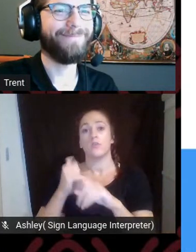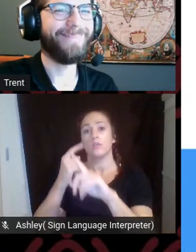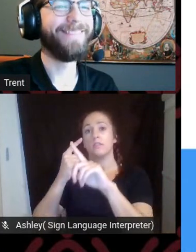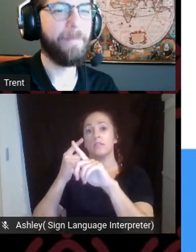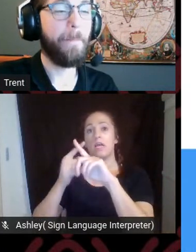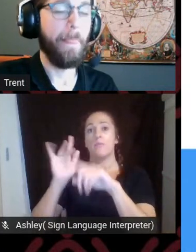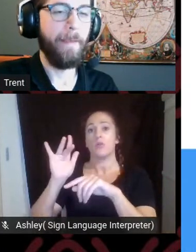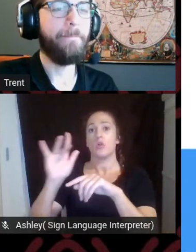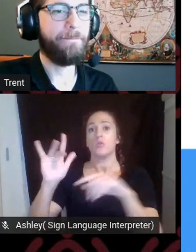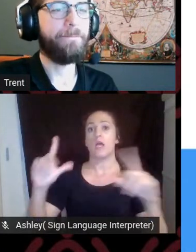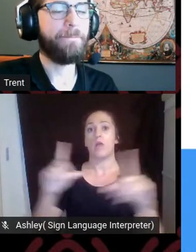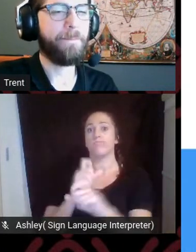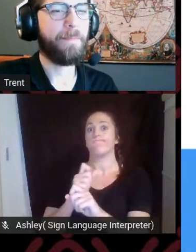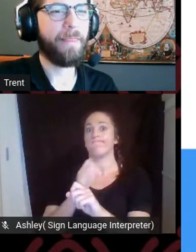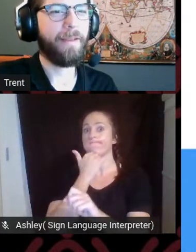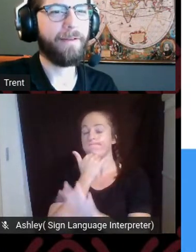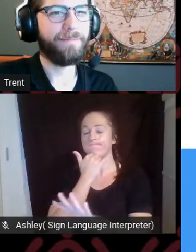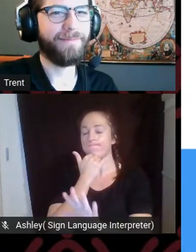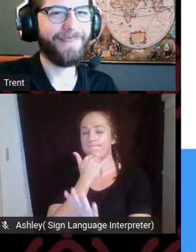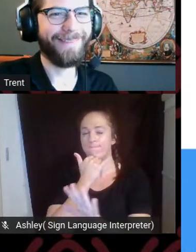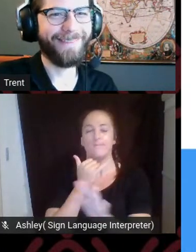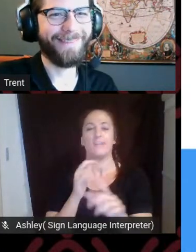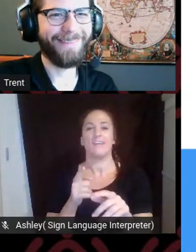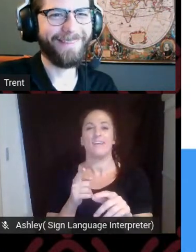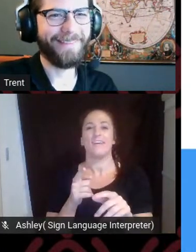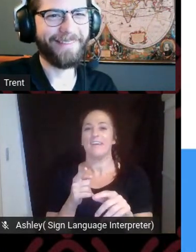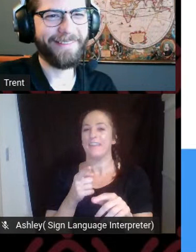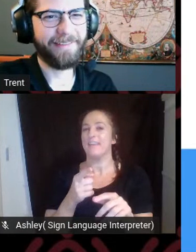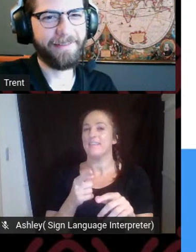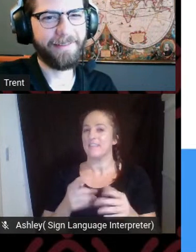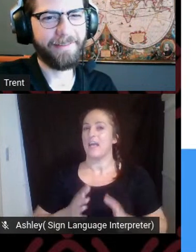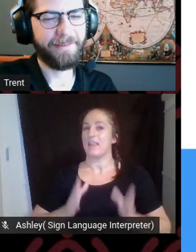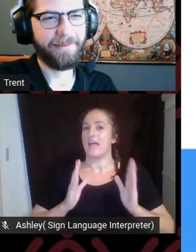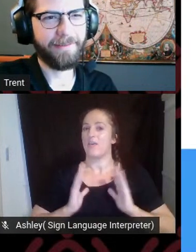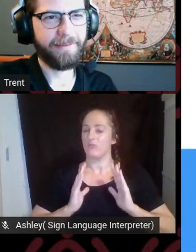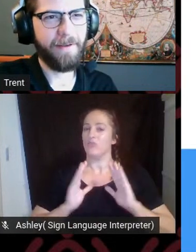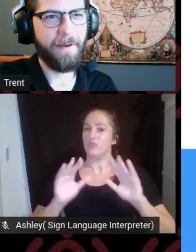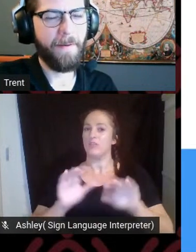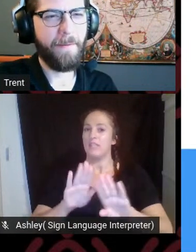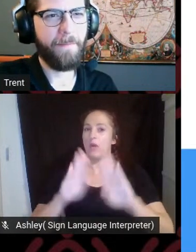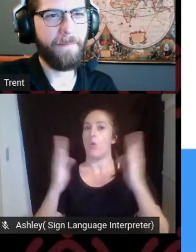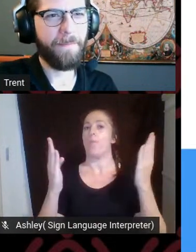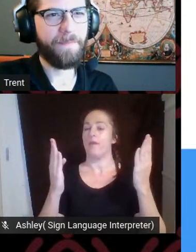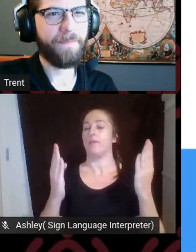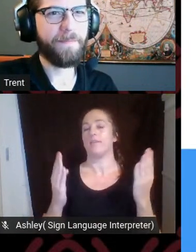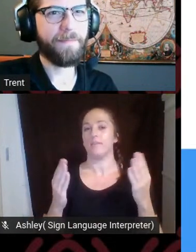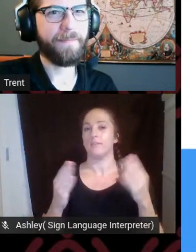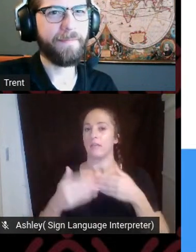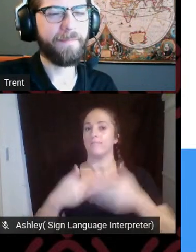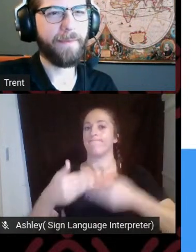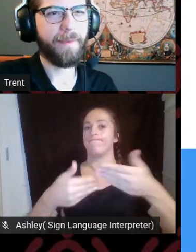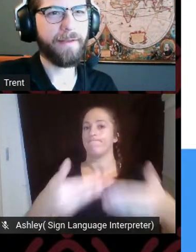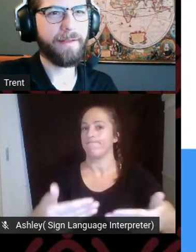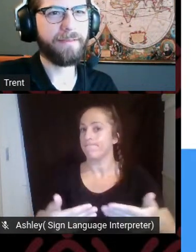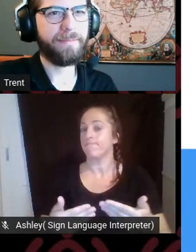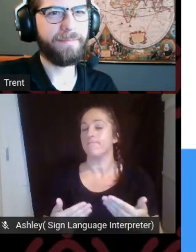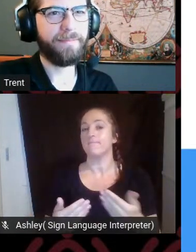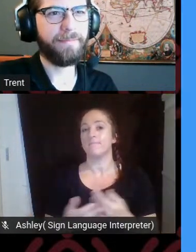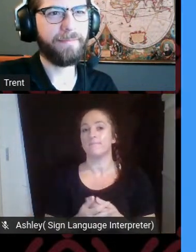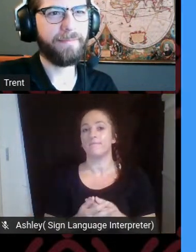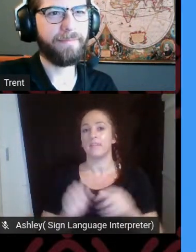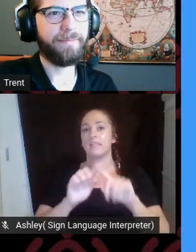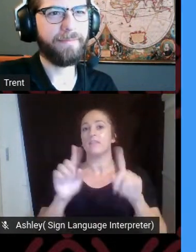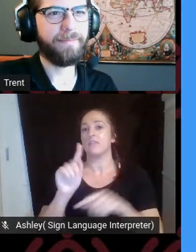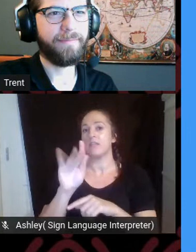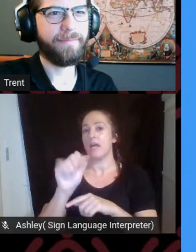don't accidentally close it out while we're presenting. Again, you can add extensions and open any of those